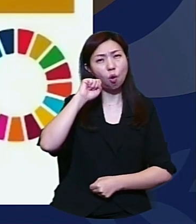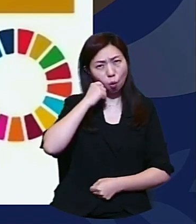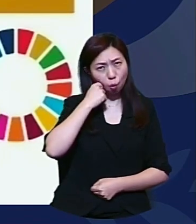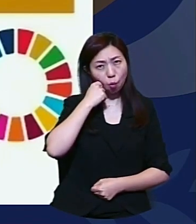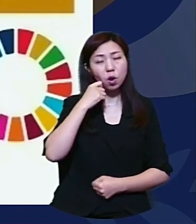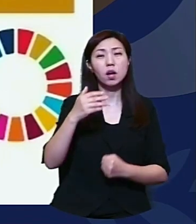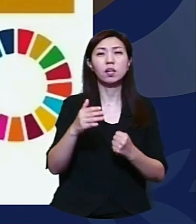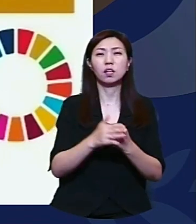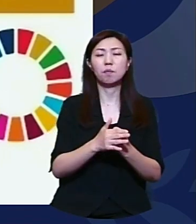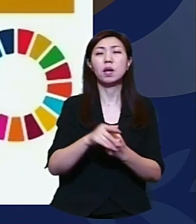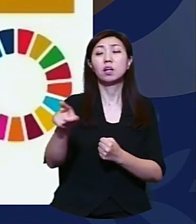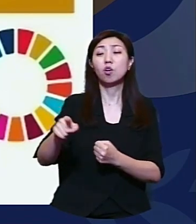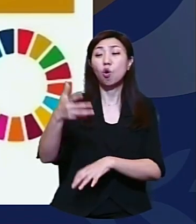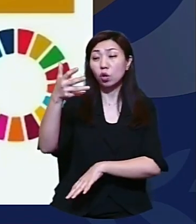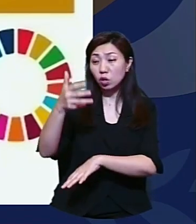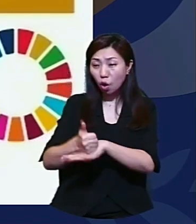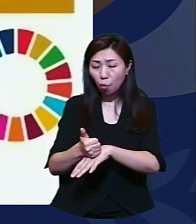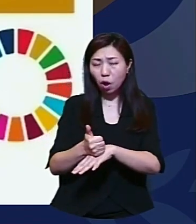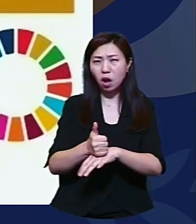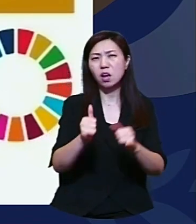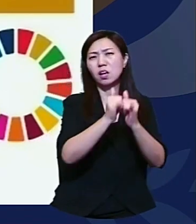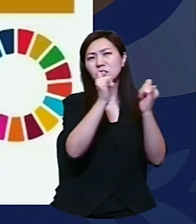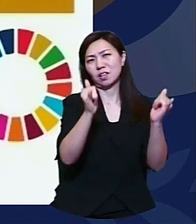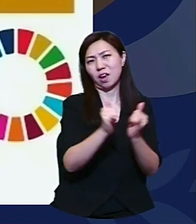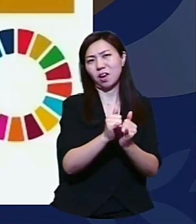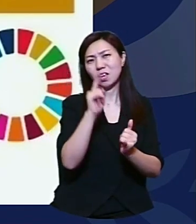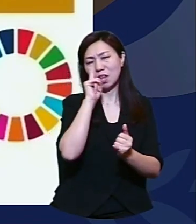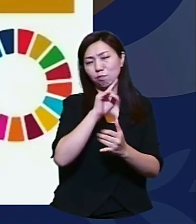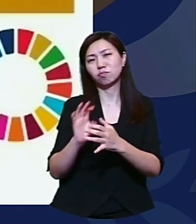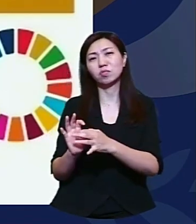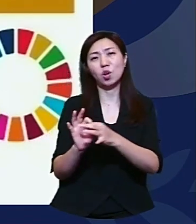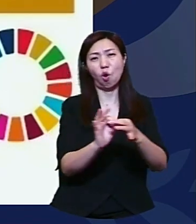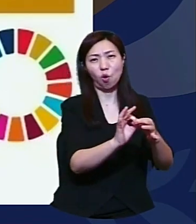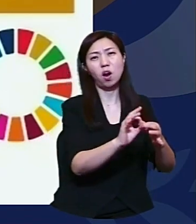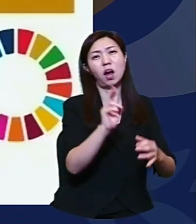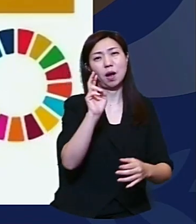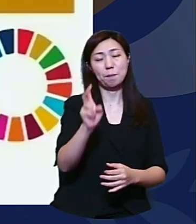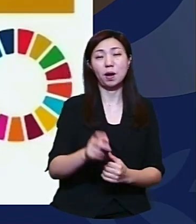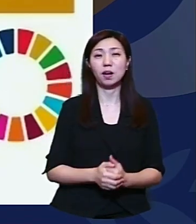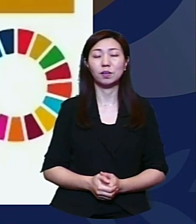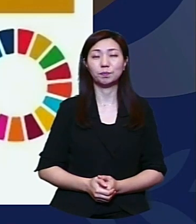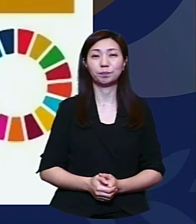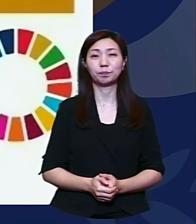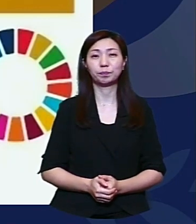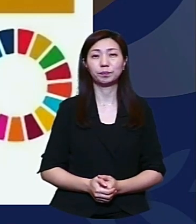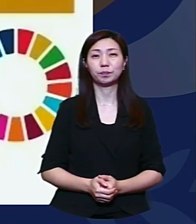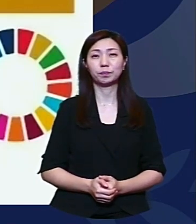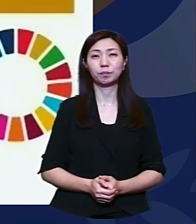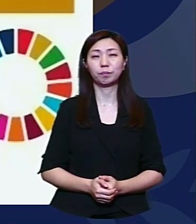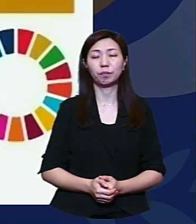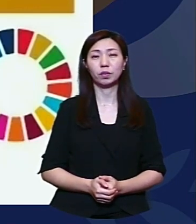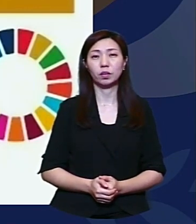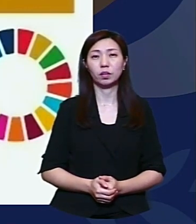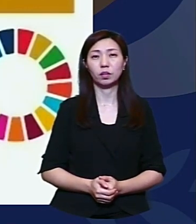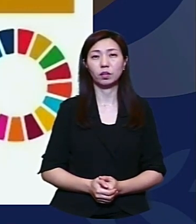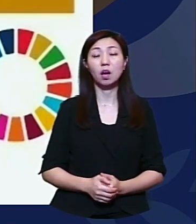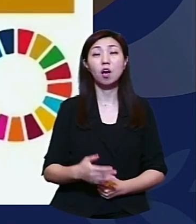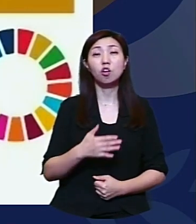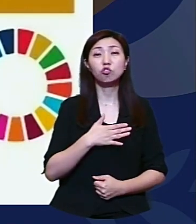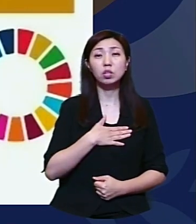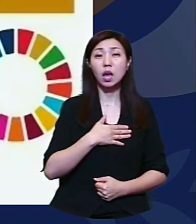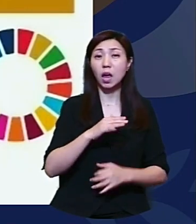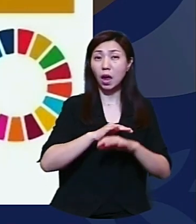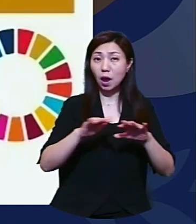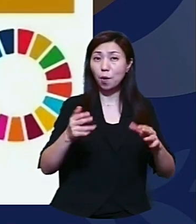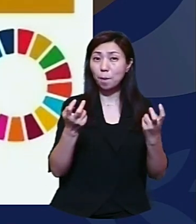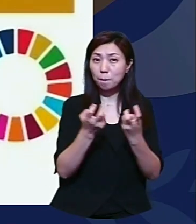what can we do? I guess that's the question. I think we need things. We have a great initiative called Equals, where we